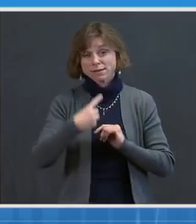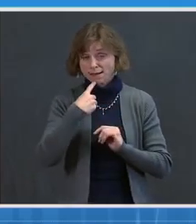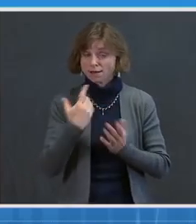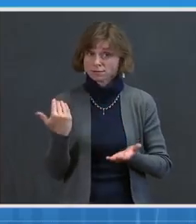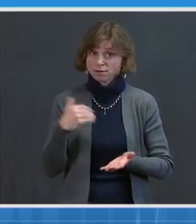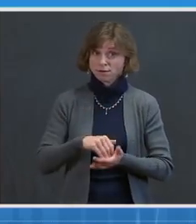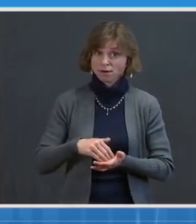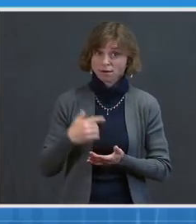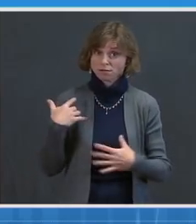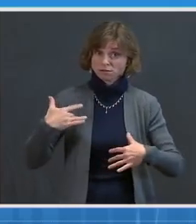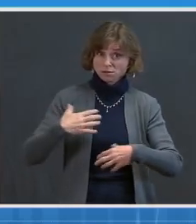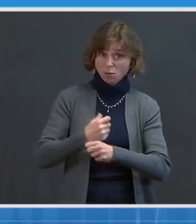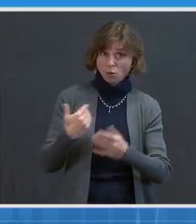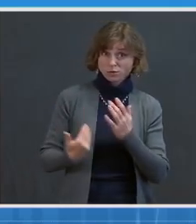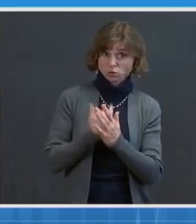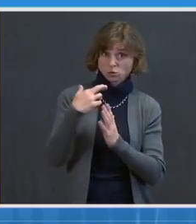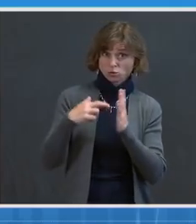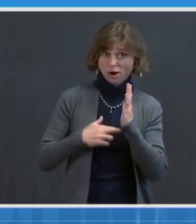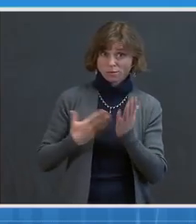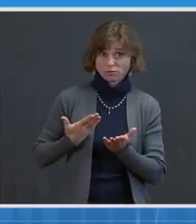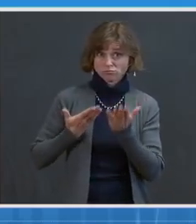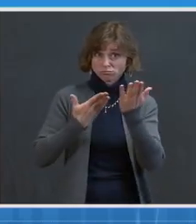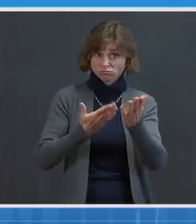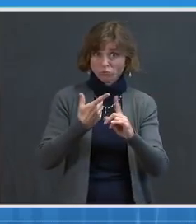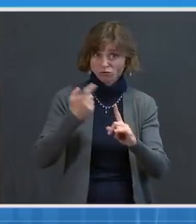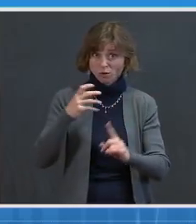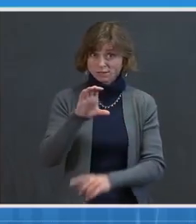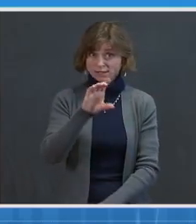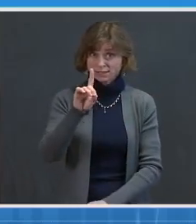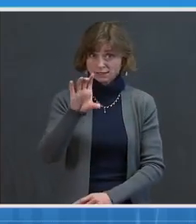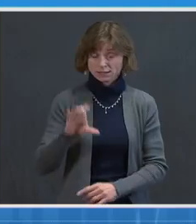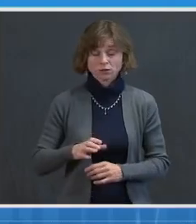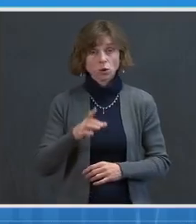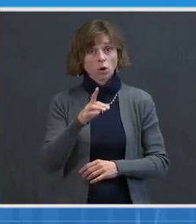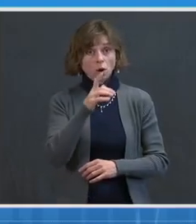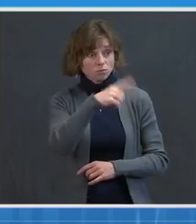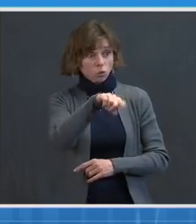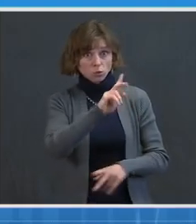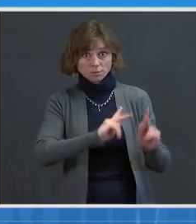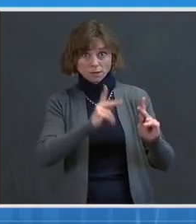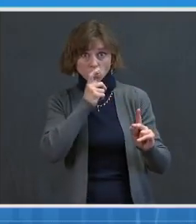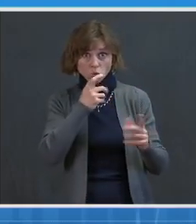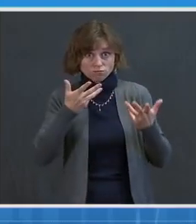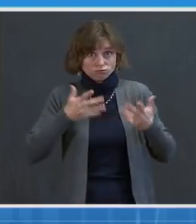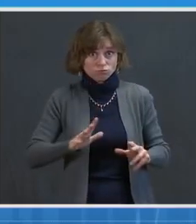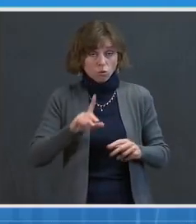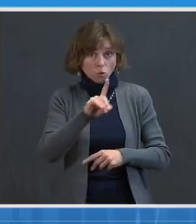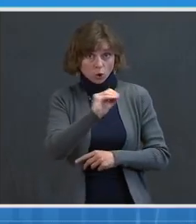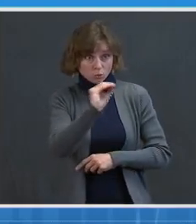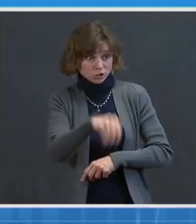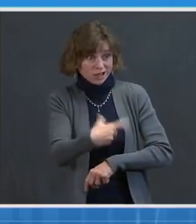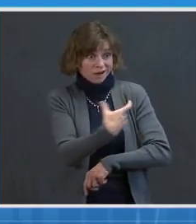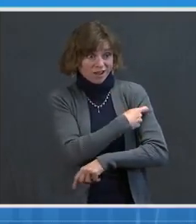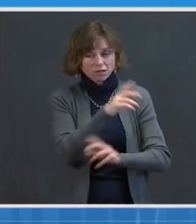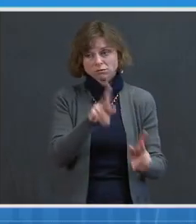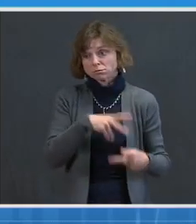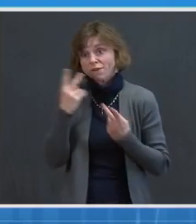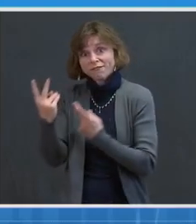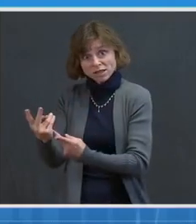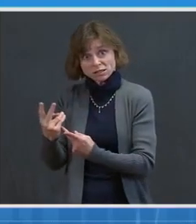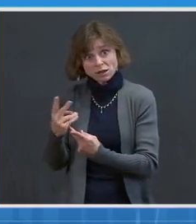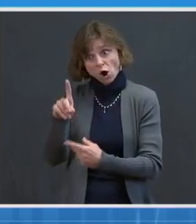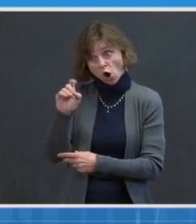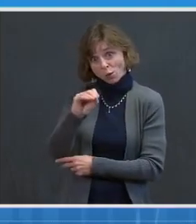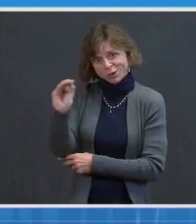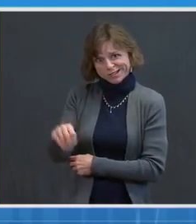new recommendations from CDC, that fully vaccinated people can visit with other fully vaccinated people in small gatherings